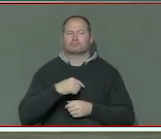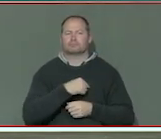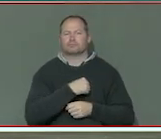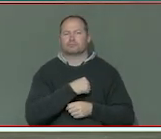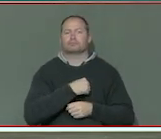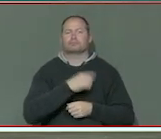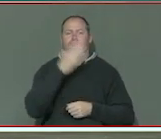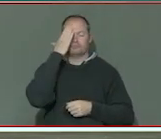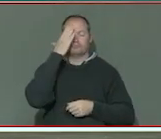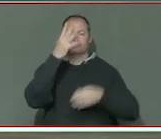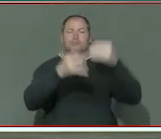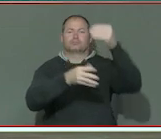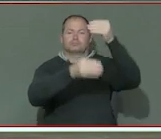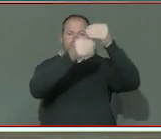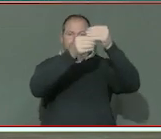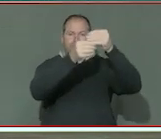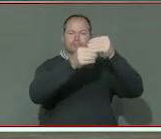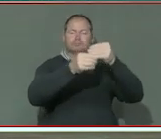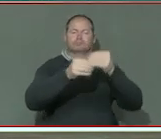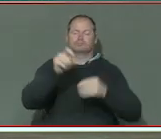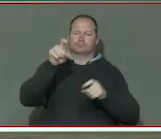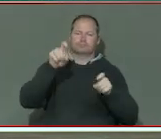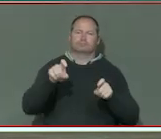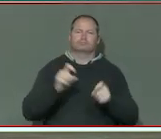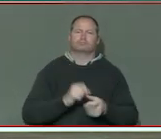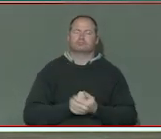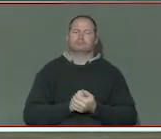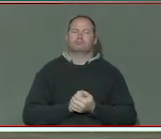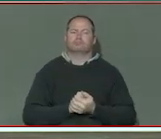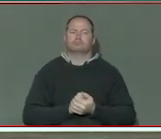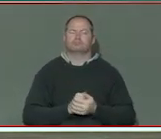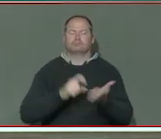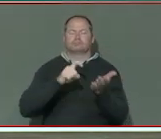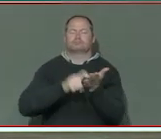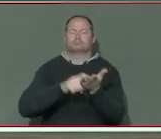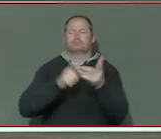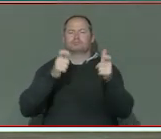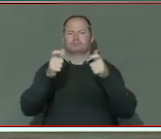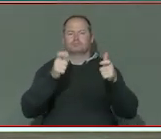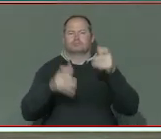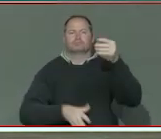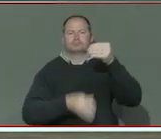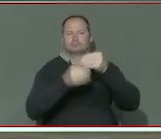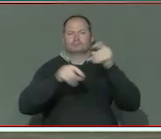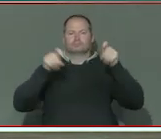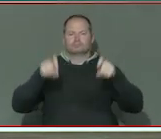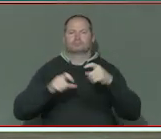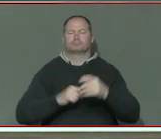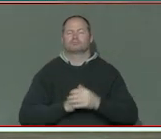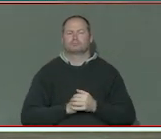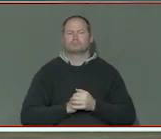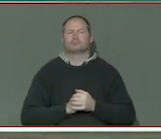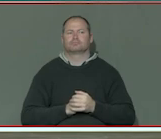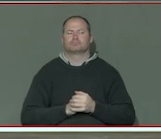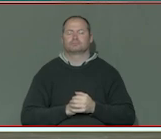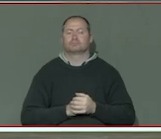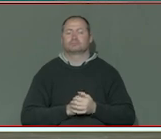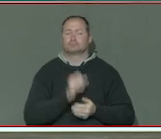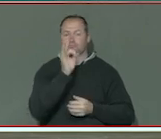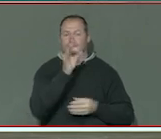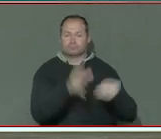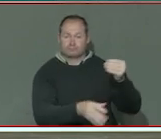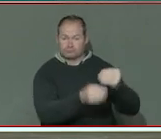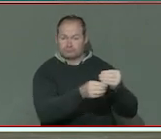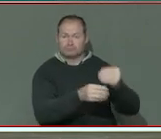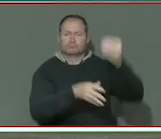add 350 to our debtors control, right? If I add it here, I must add it there.